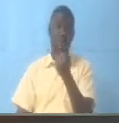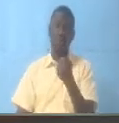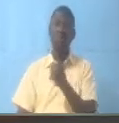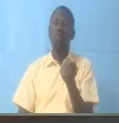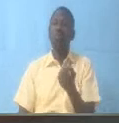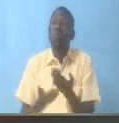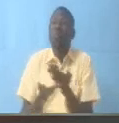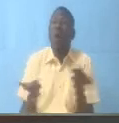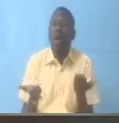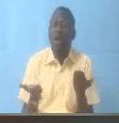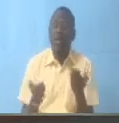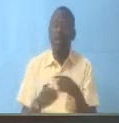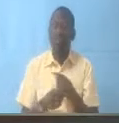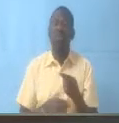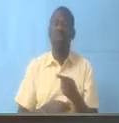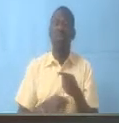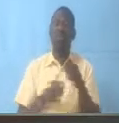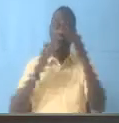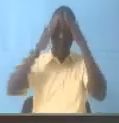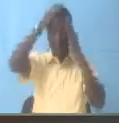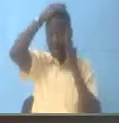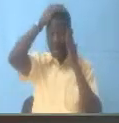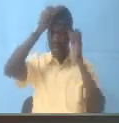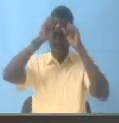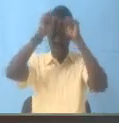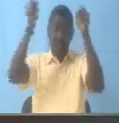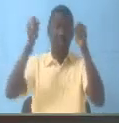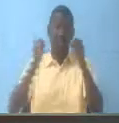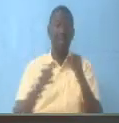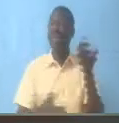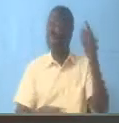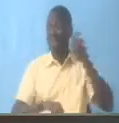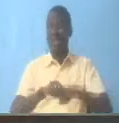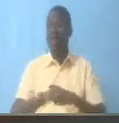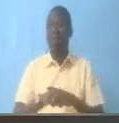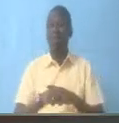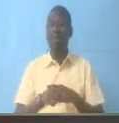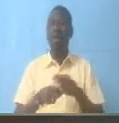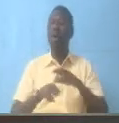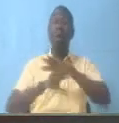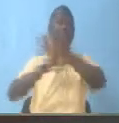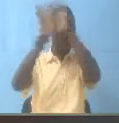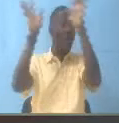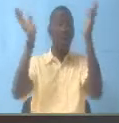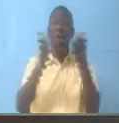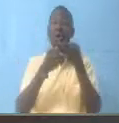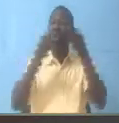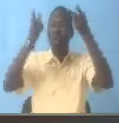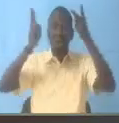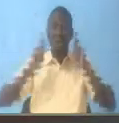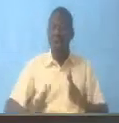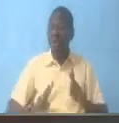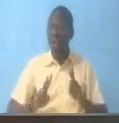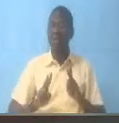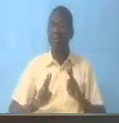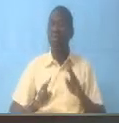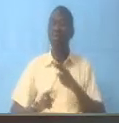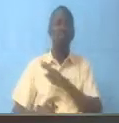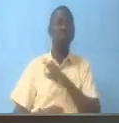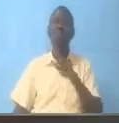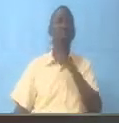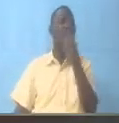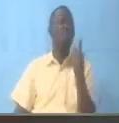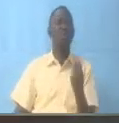and definitely we didn't like a military regime in the Gambia. Yombutoon de dafa métti woon lool ndax nguuri soldaar la woon te